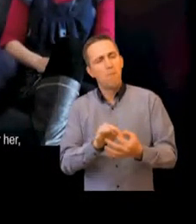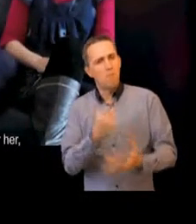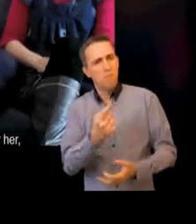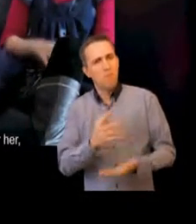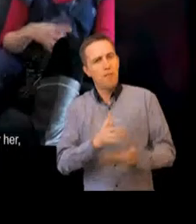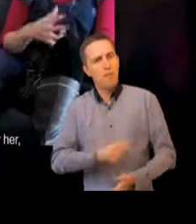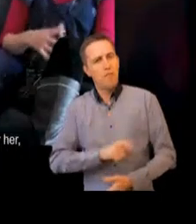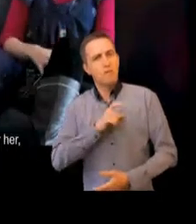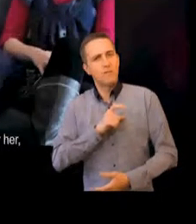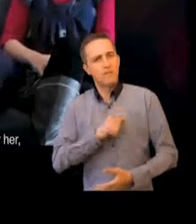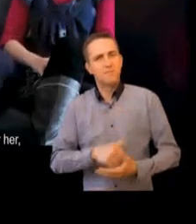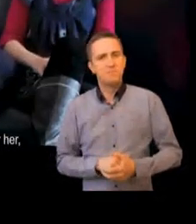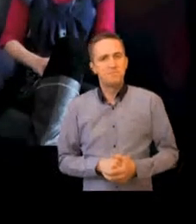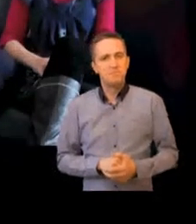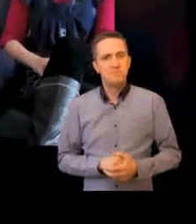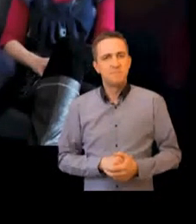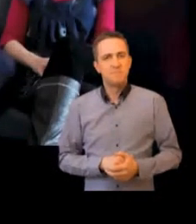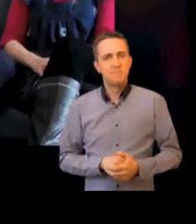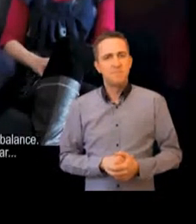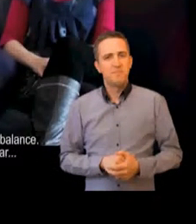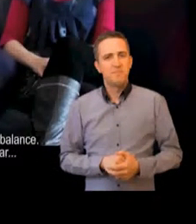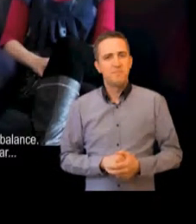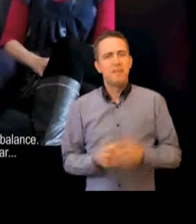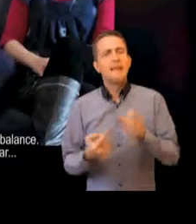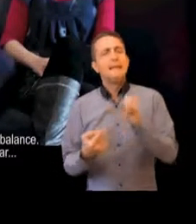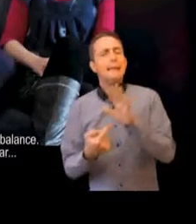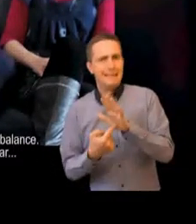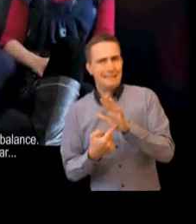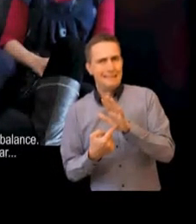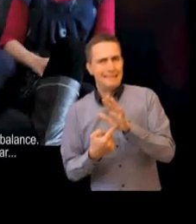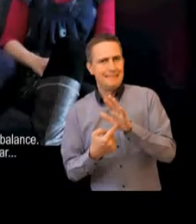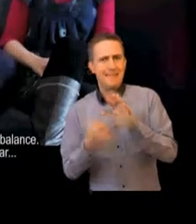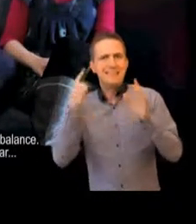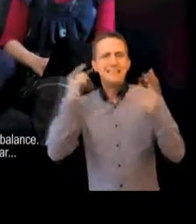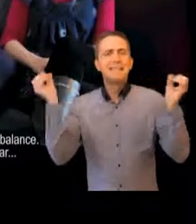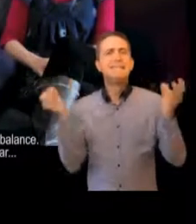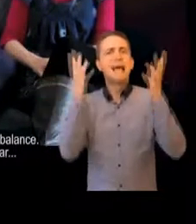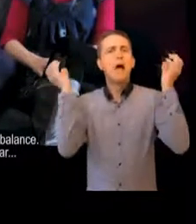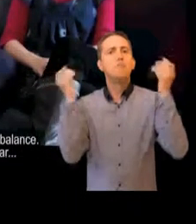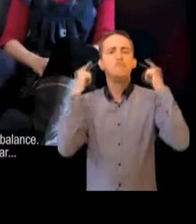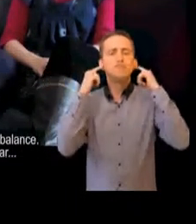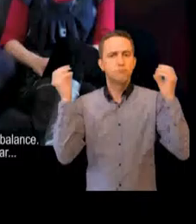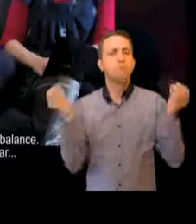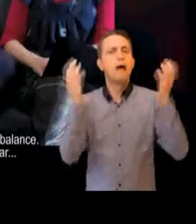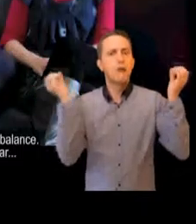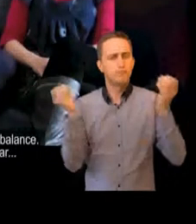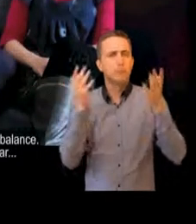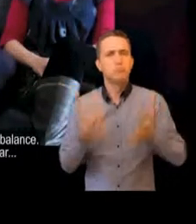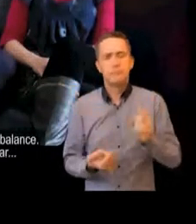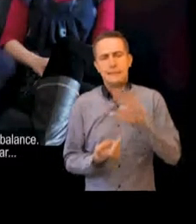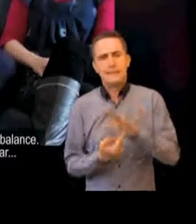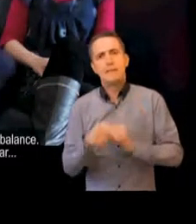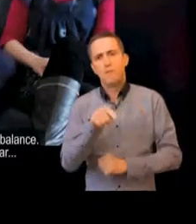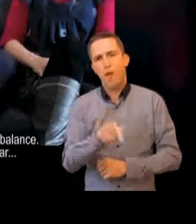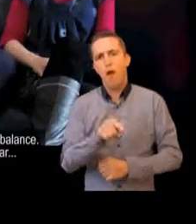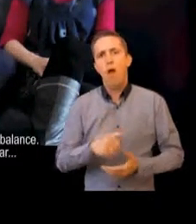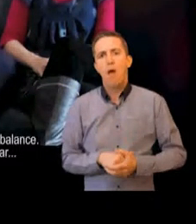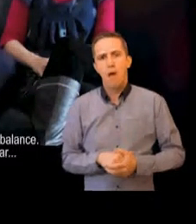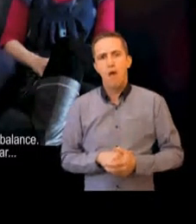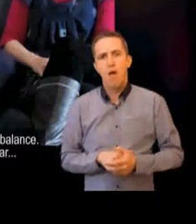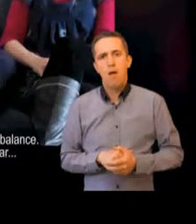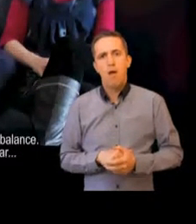all the black and white things, going right back to the very beginning there, and just playing black and white things. And it was nice to see how Ava